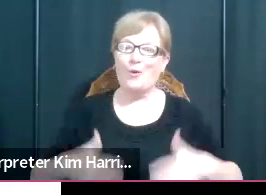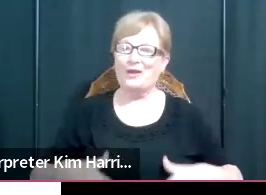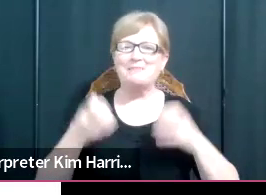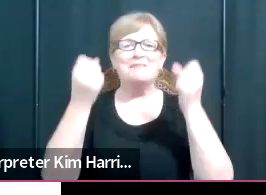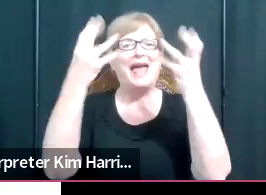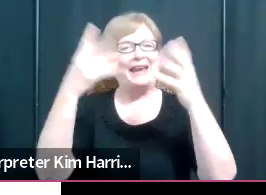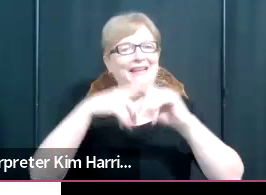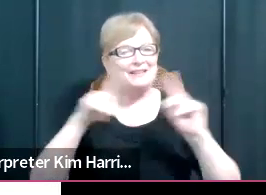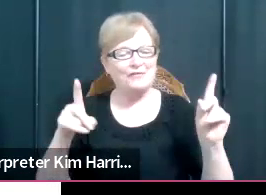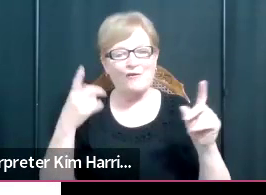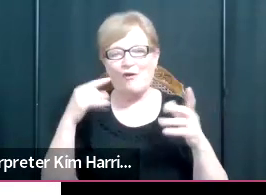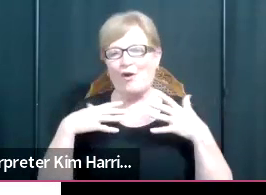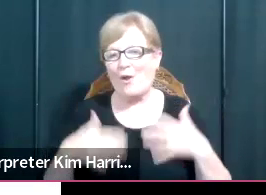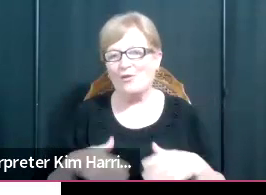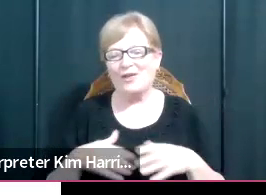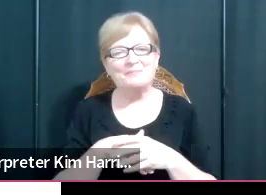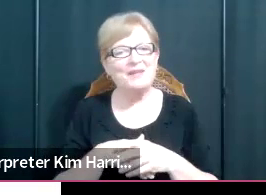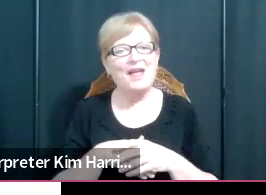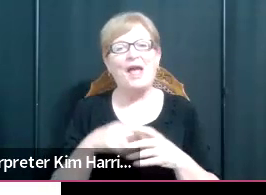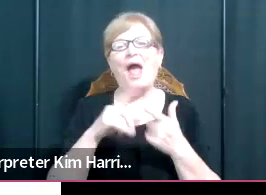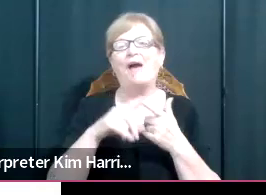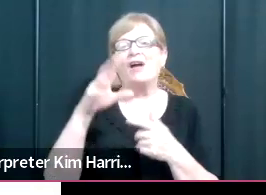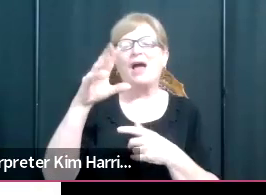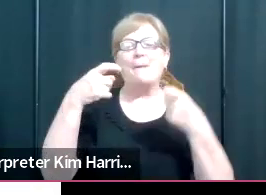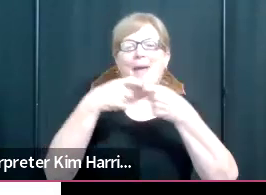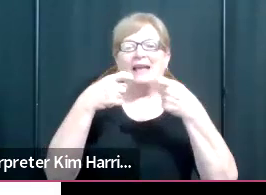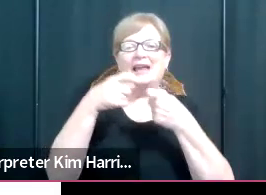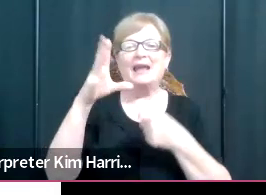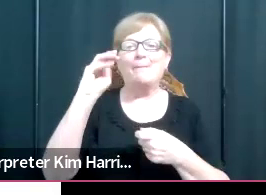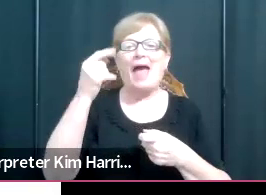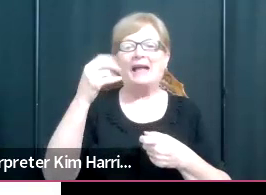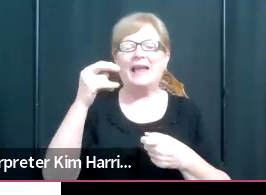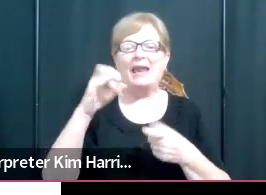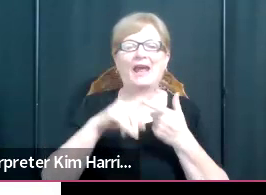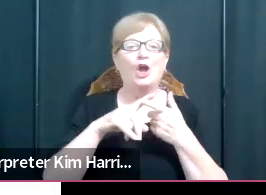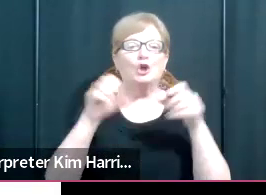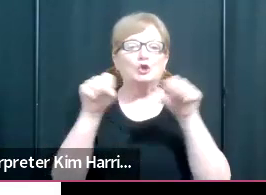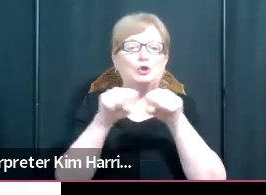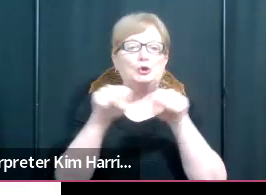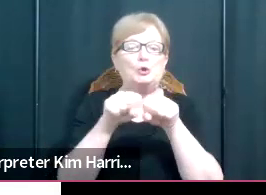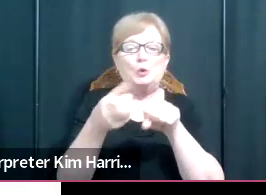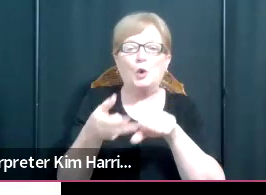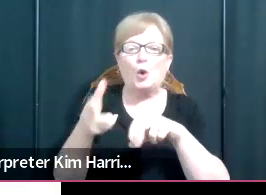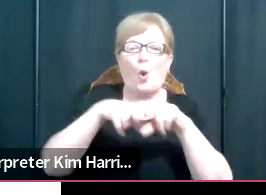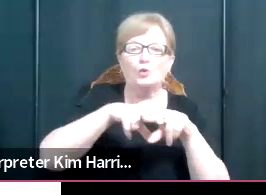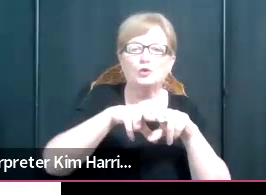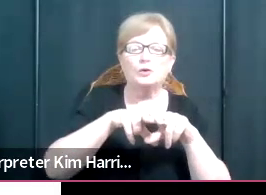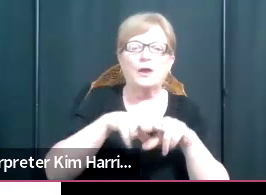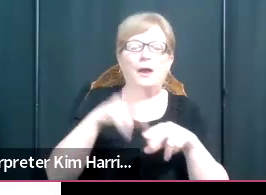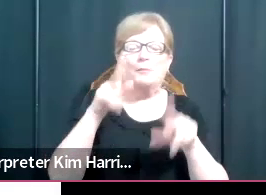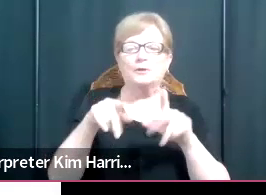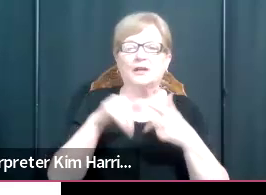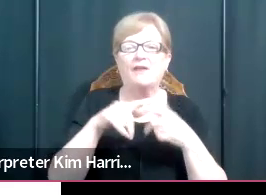things for AT for clothing. So there's magnetic shoe closures. If somebody has